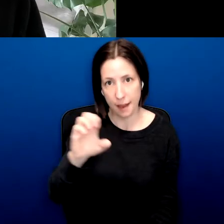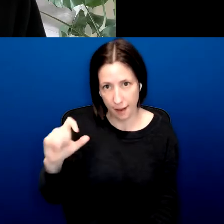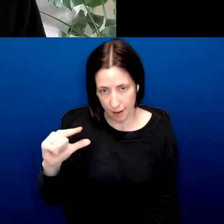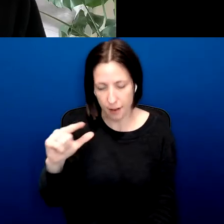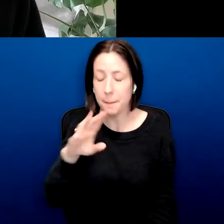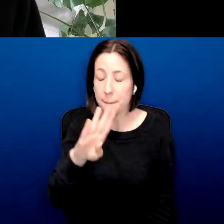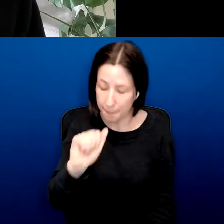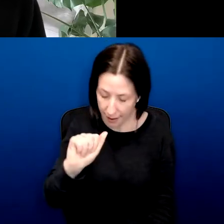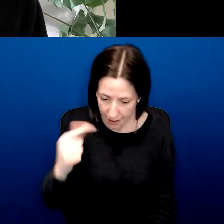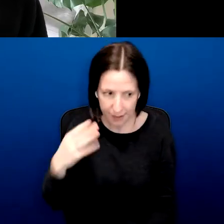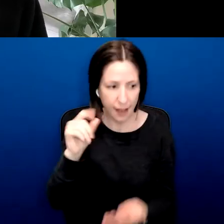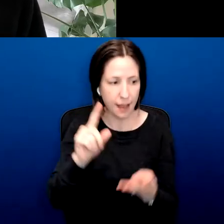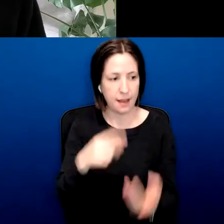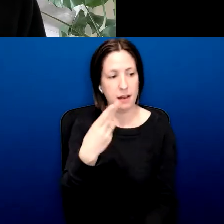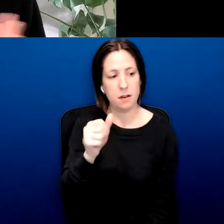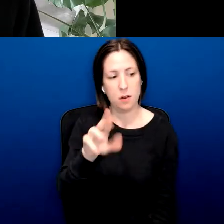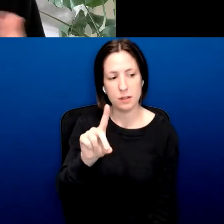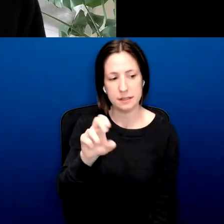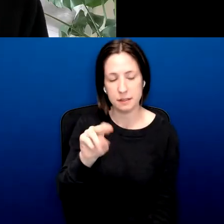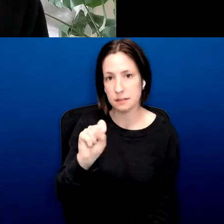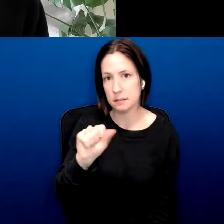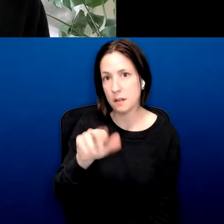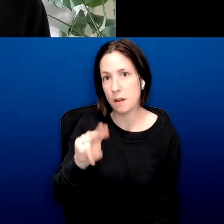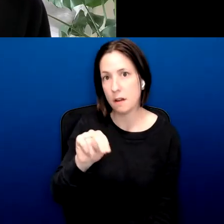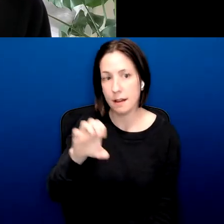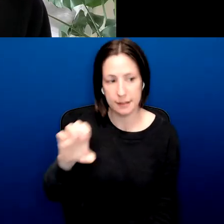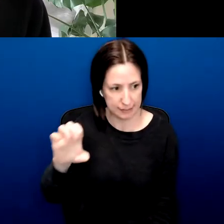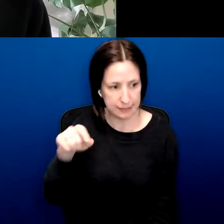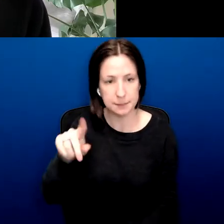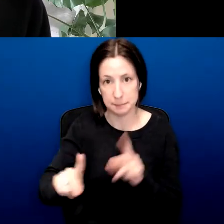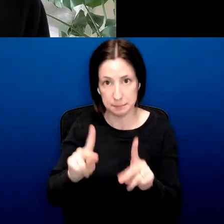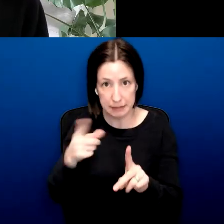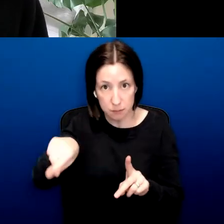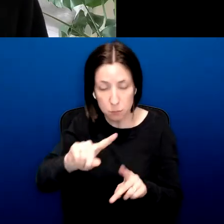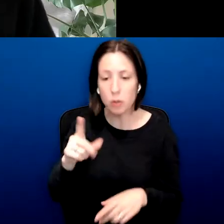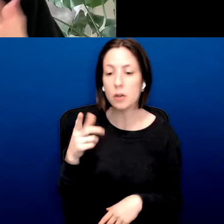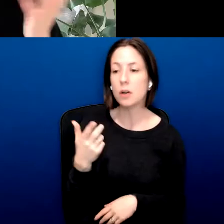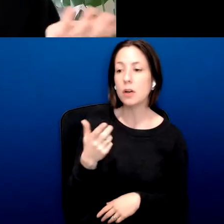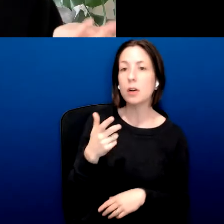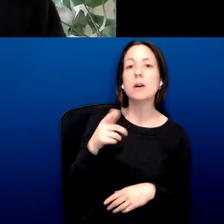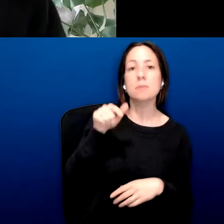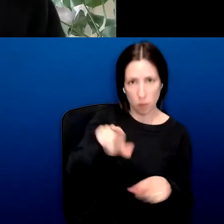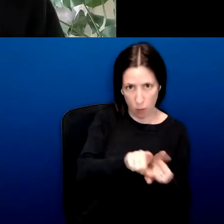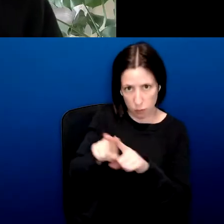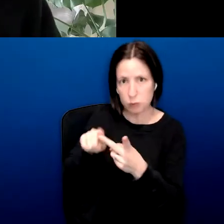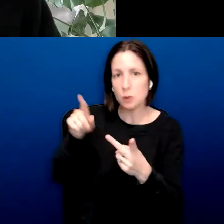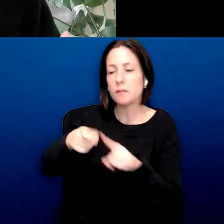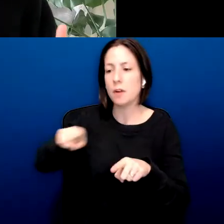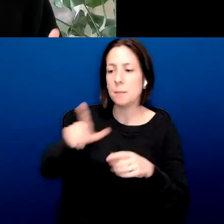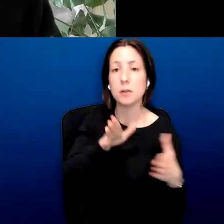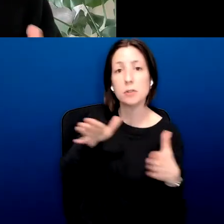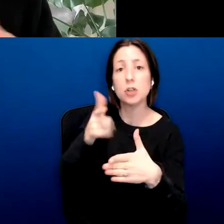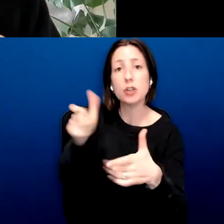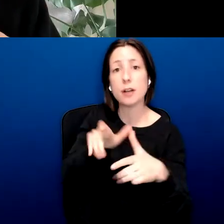was granted to the Six Nations that includes 6 miles on each side of the Grand River. As I've said in previous